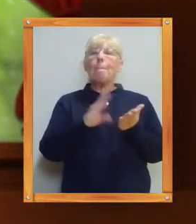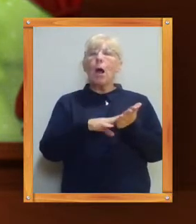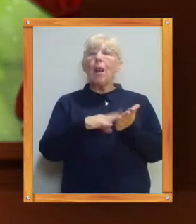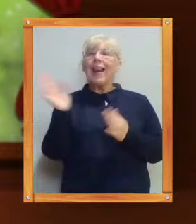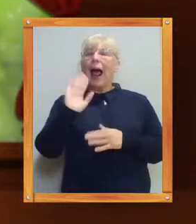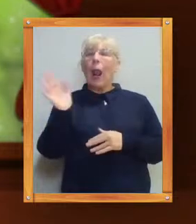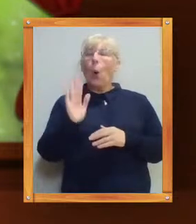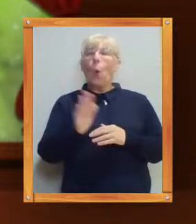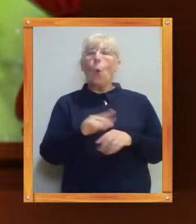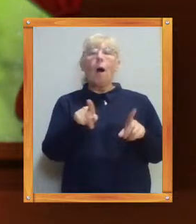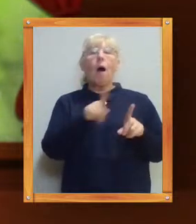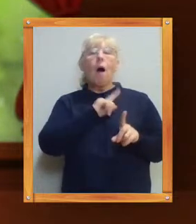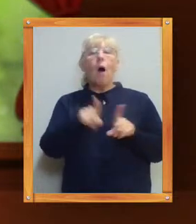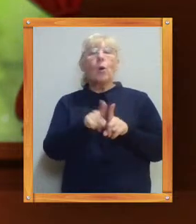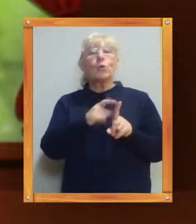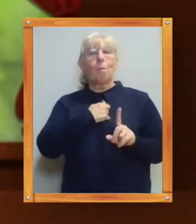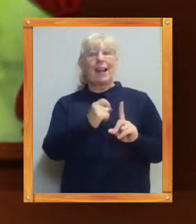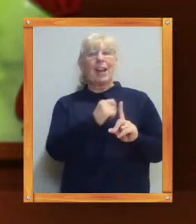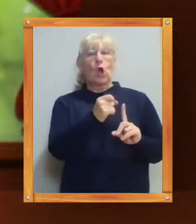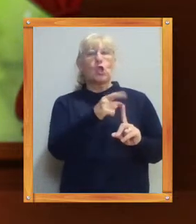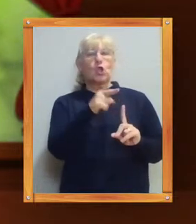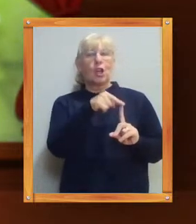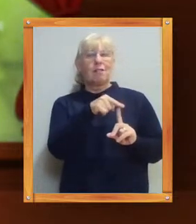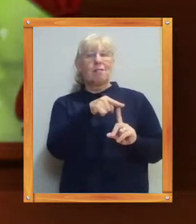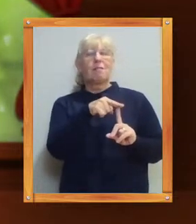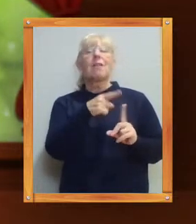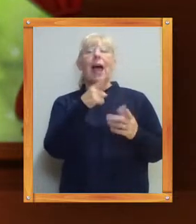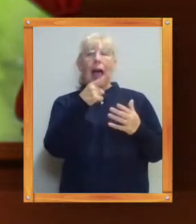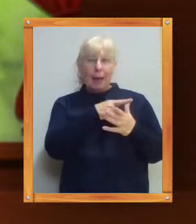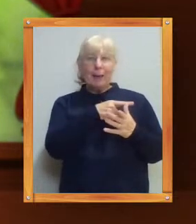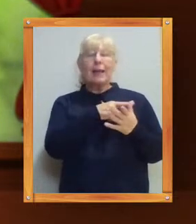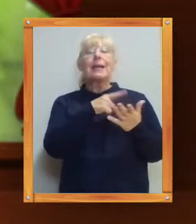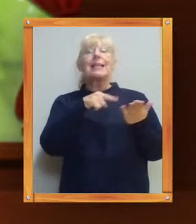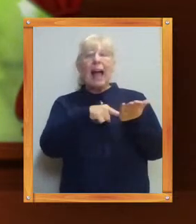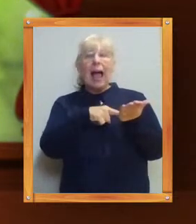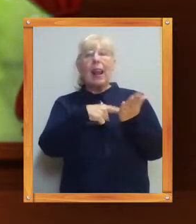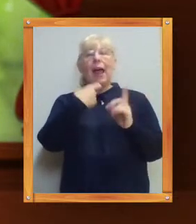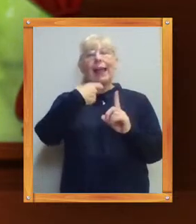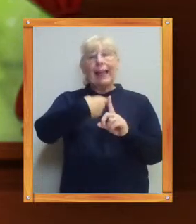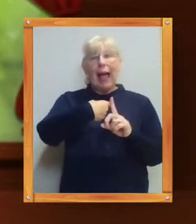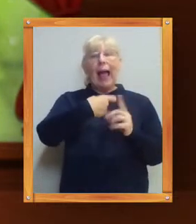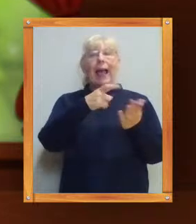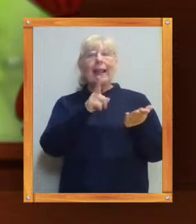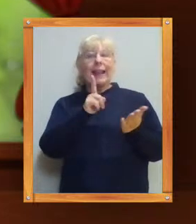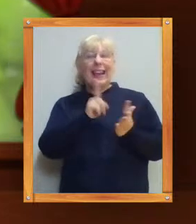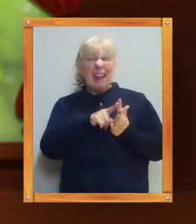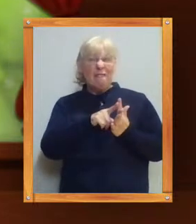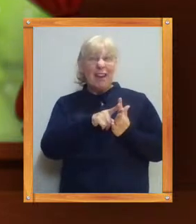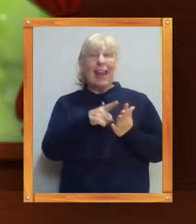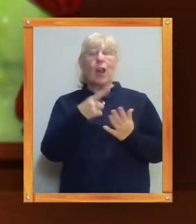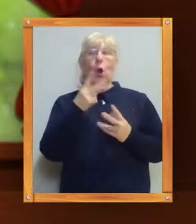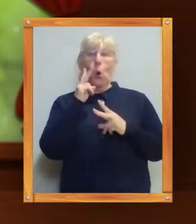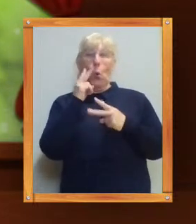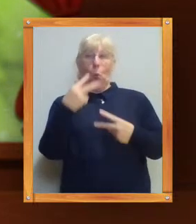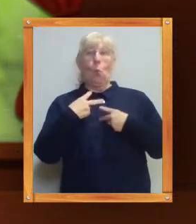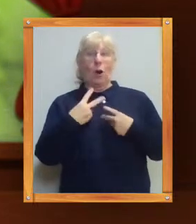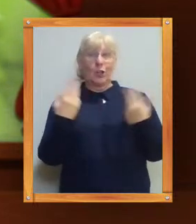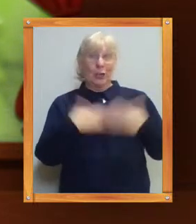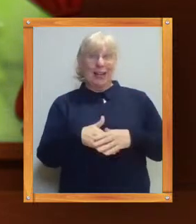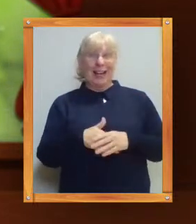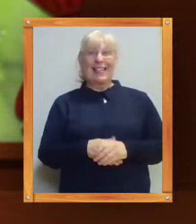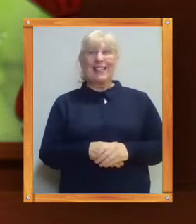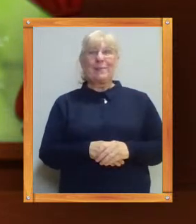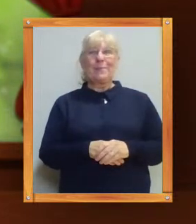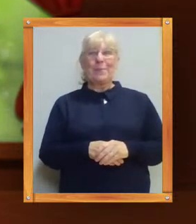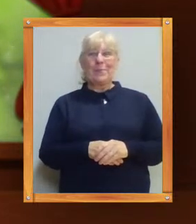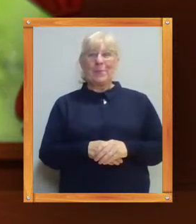cousin Adam, Ellie, Ty, Kyla, and Evie, who are all watching in from Amy Lee tonight as well. And the final one I'll do for